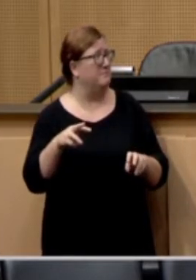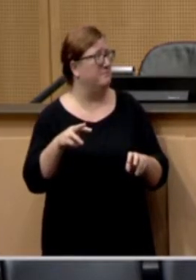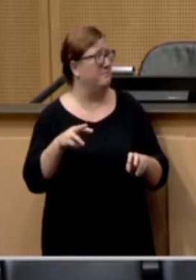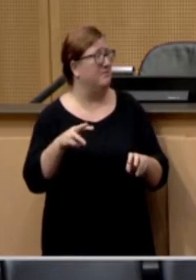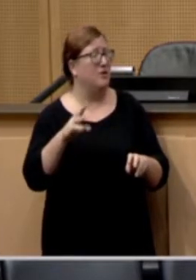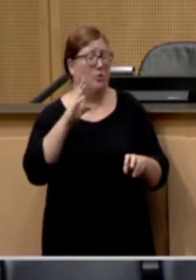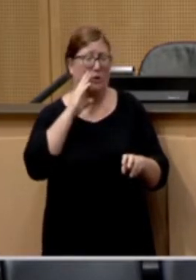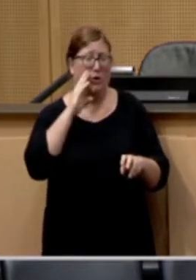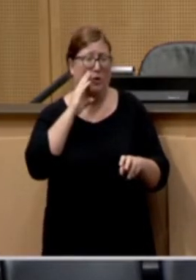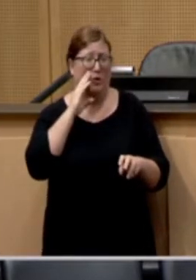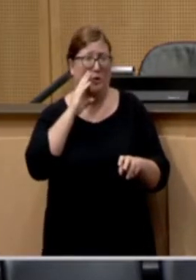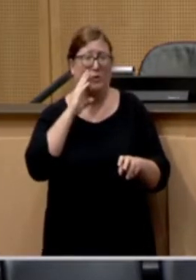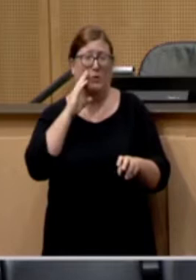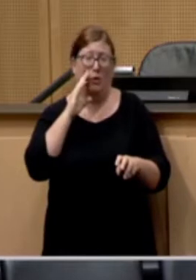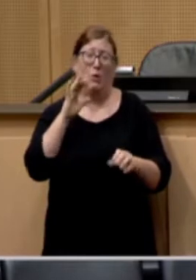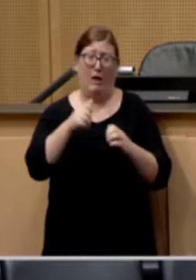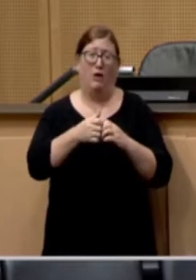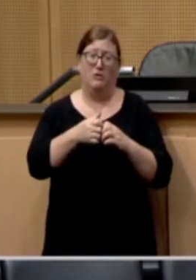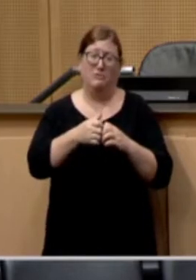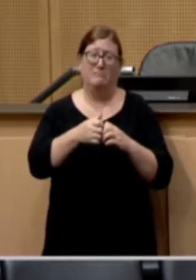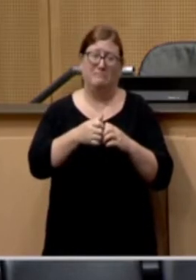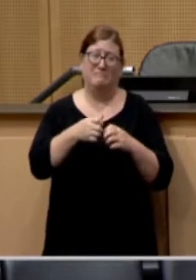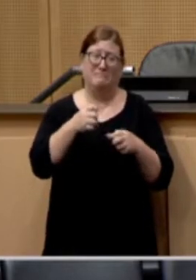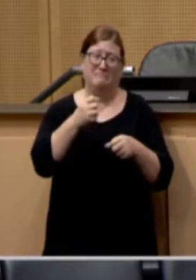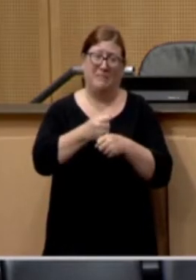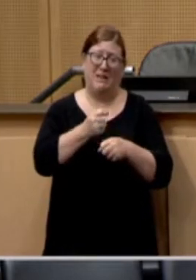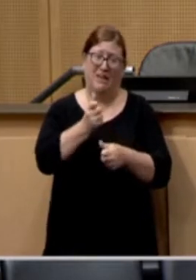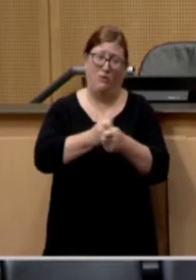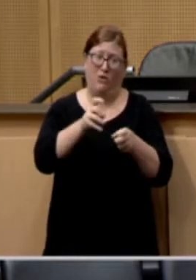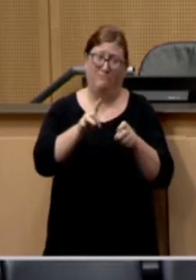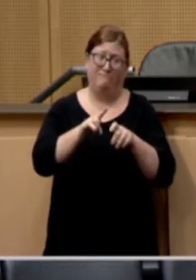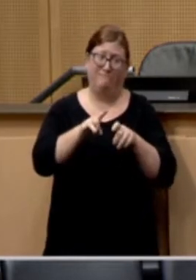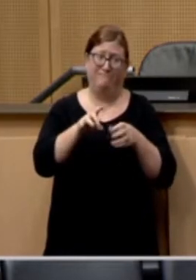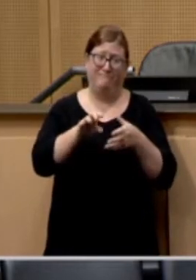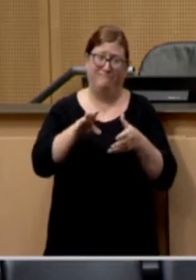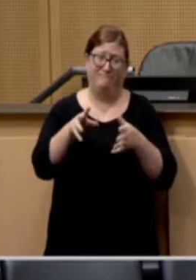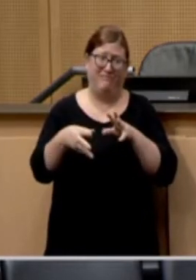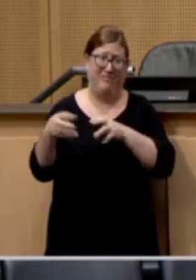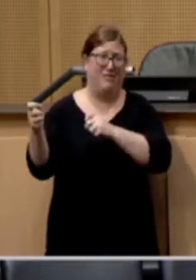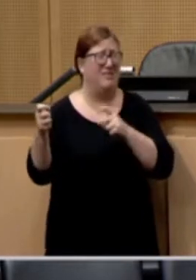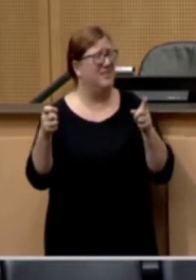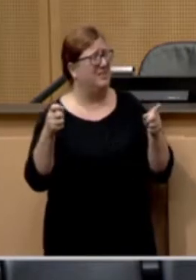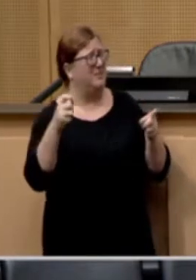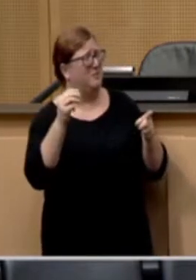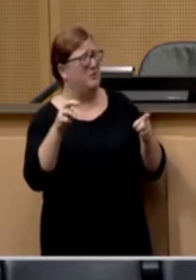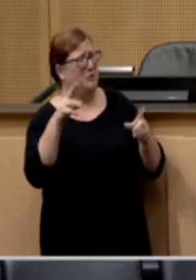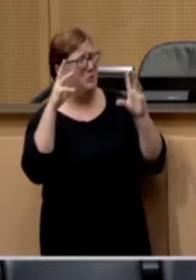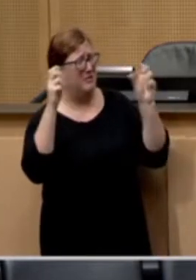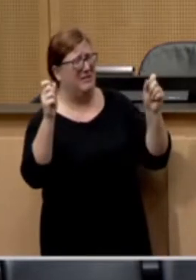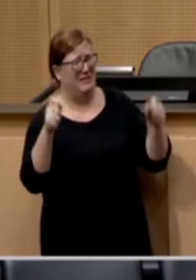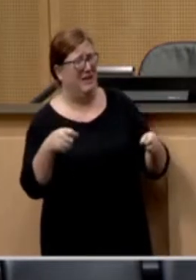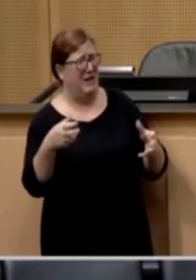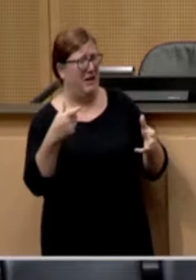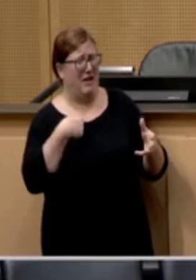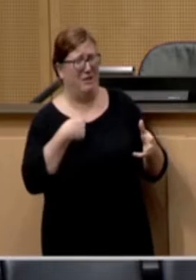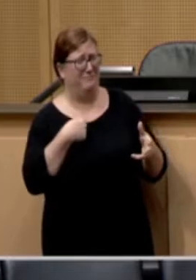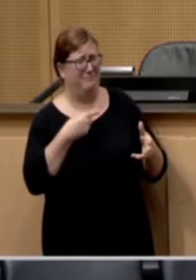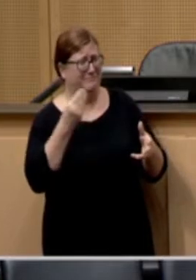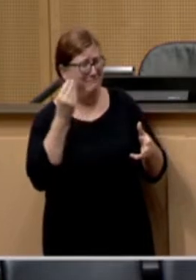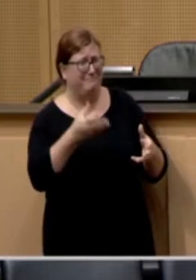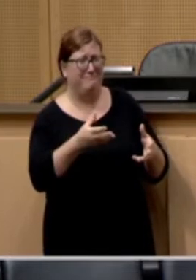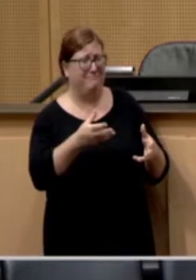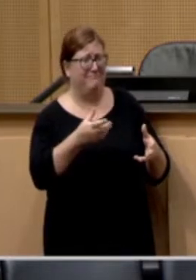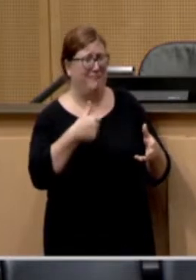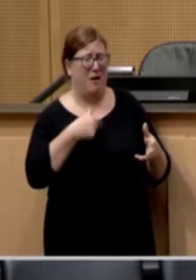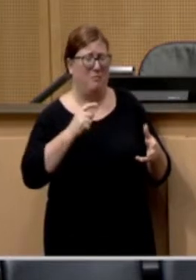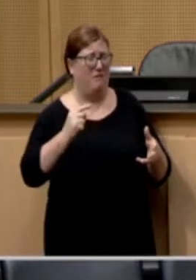We know you know how to clear a room, sir. So, but unfortunately, I need 5. President, can I just register how offended